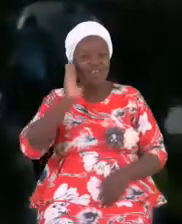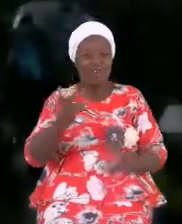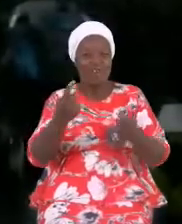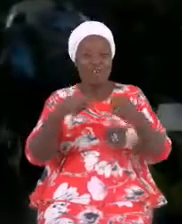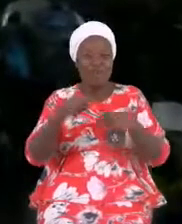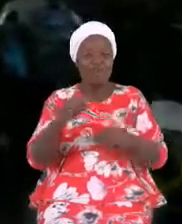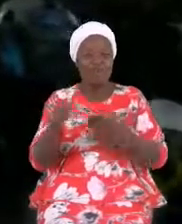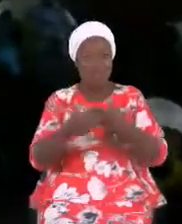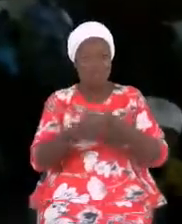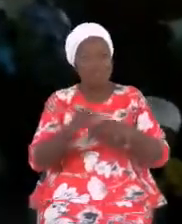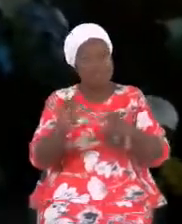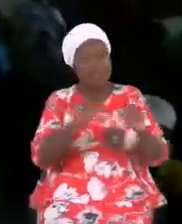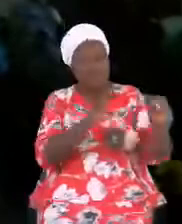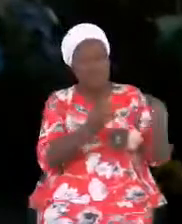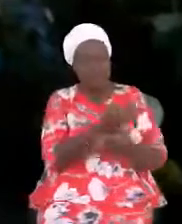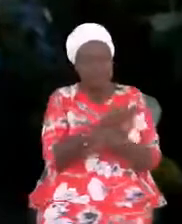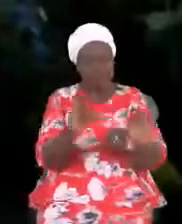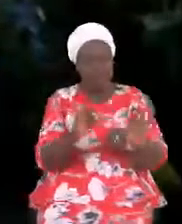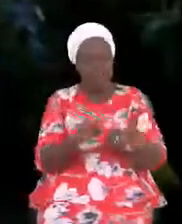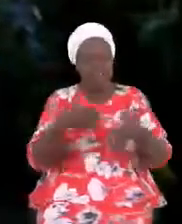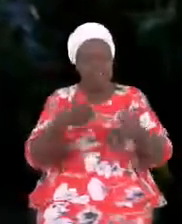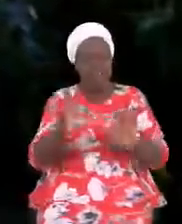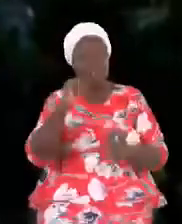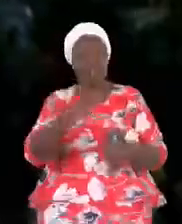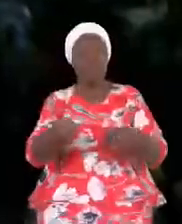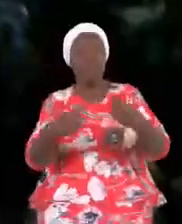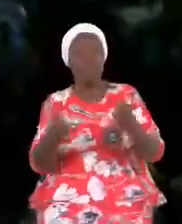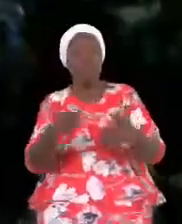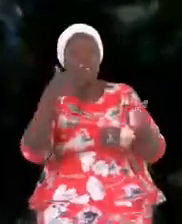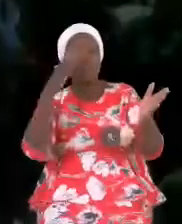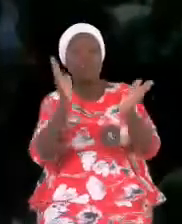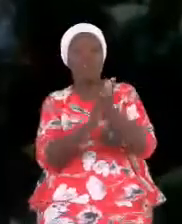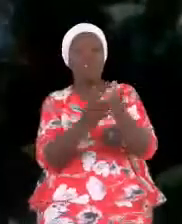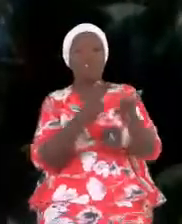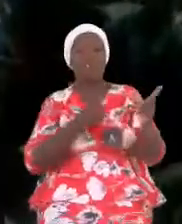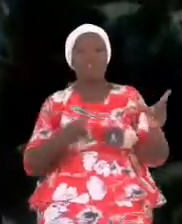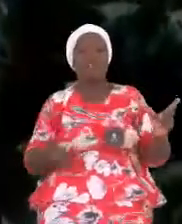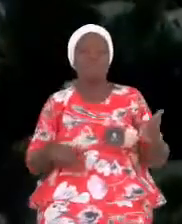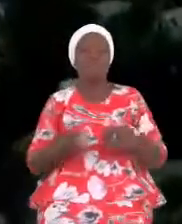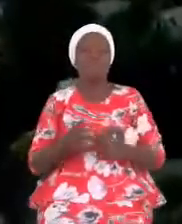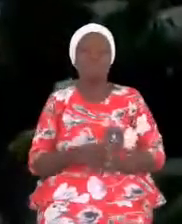free, let him go. Praise the Lord.